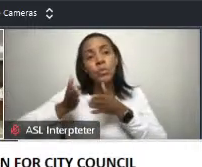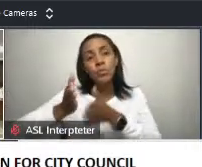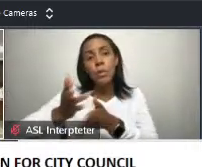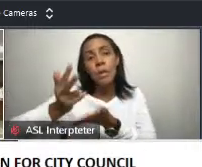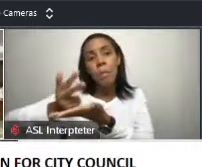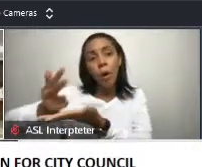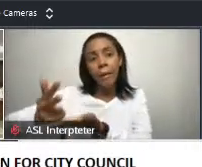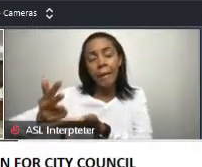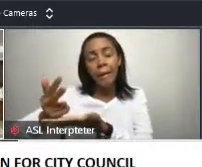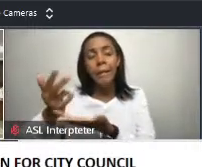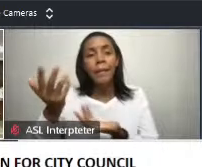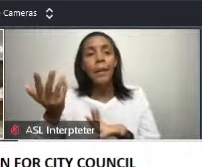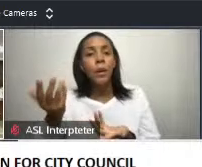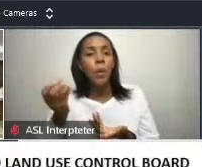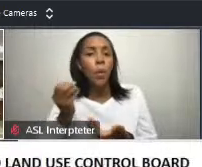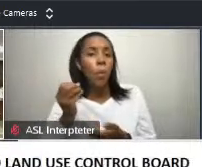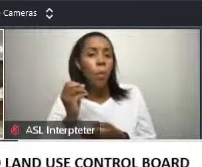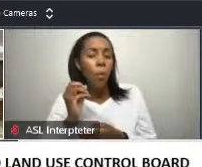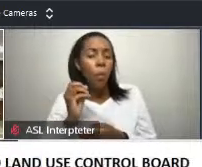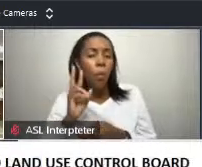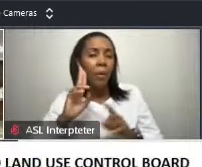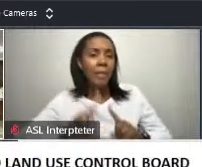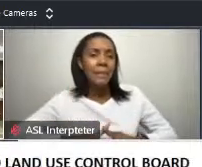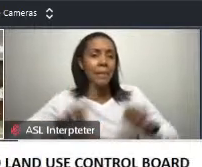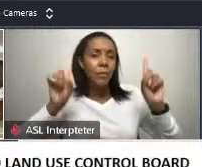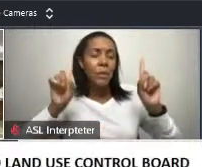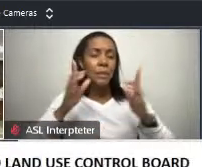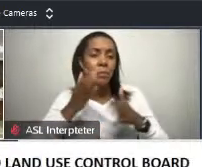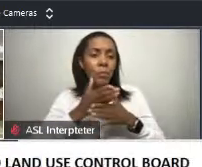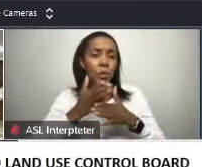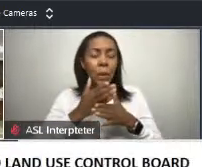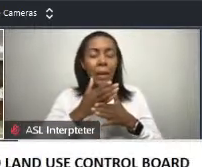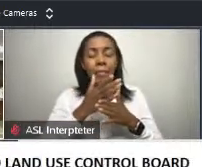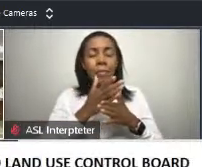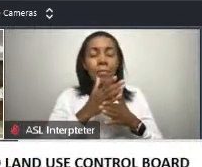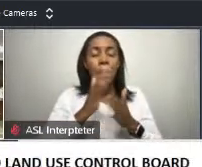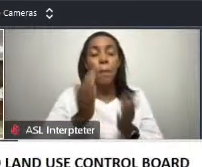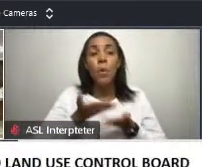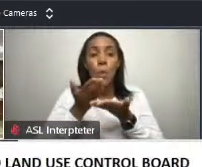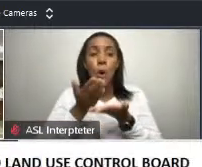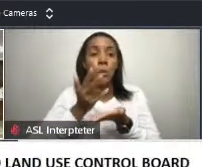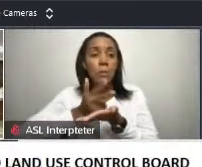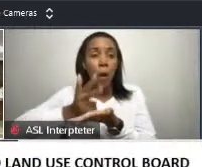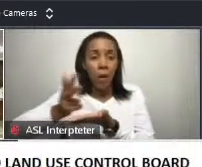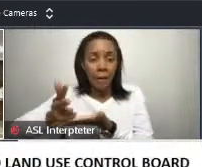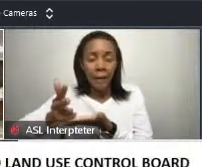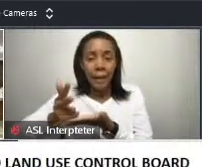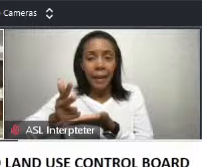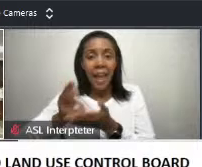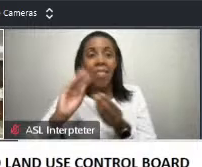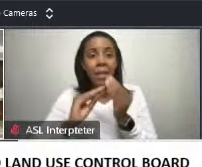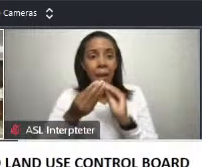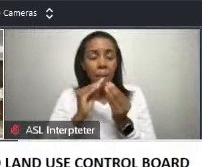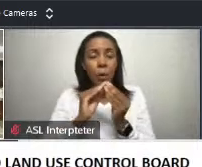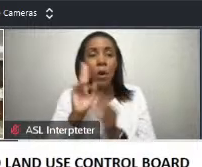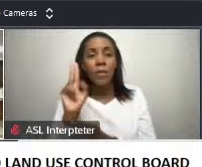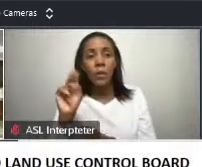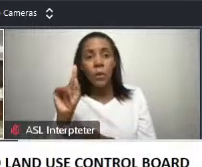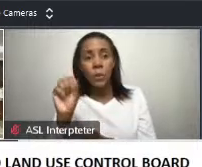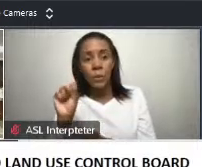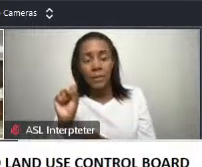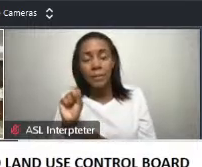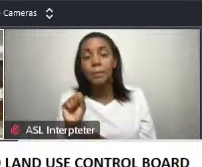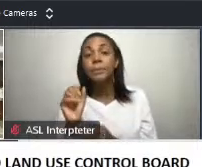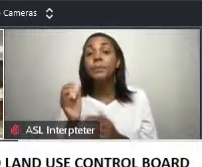the difference between the proposed parking spaces and the number of units. The people living